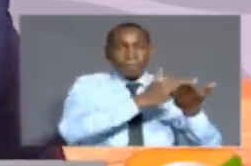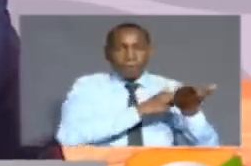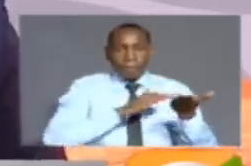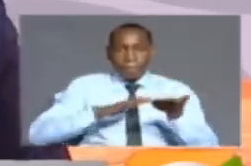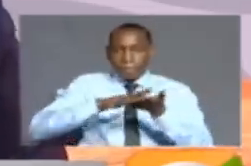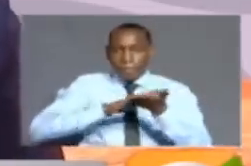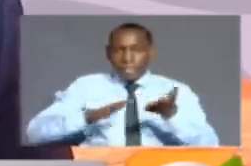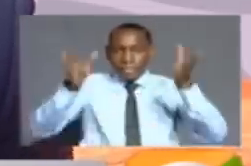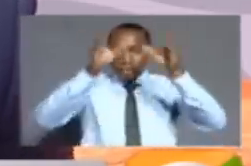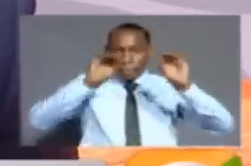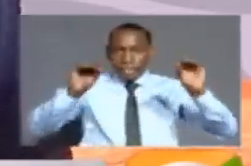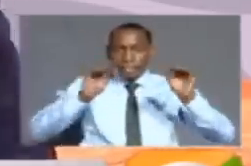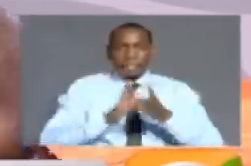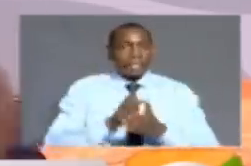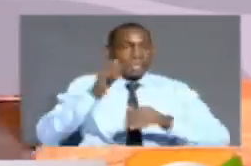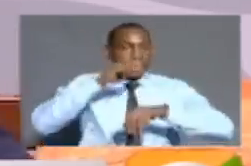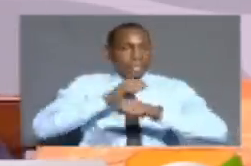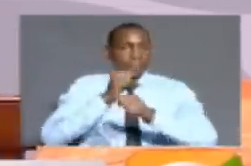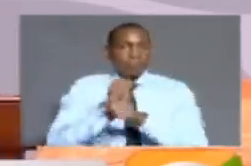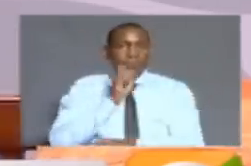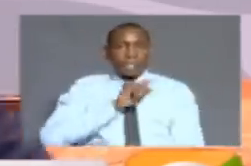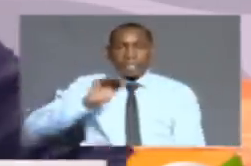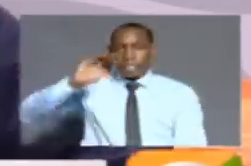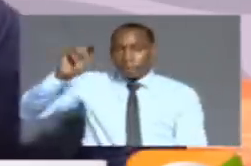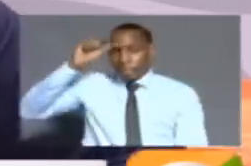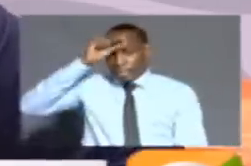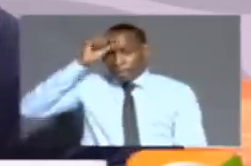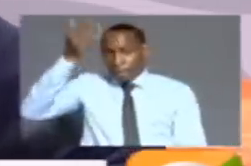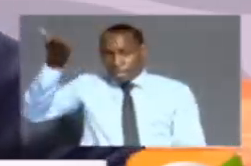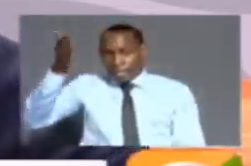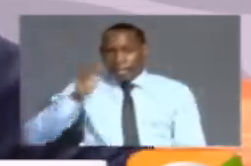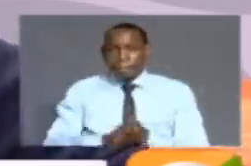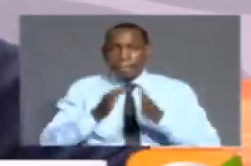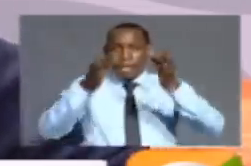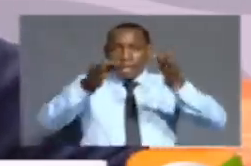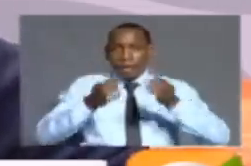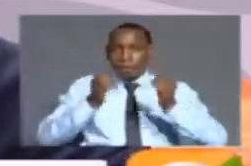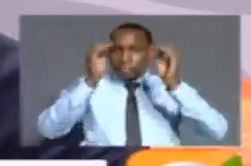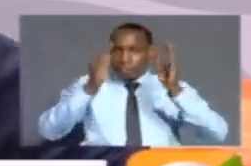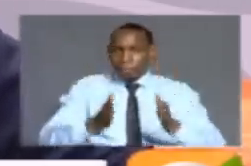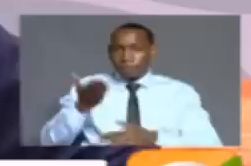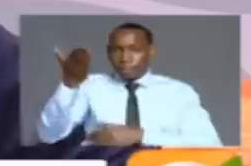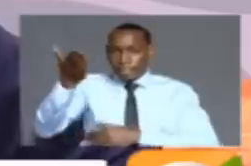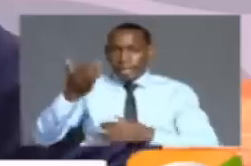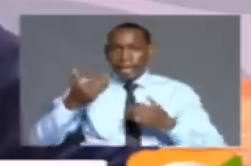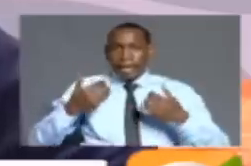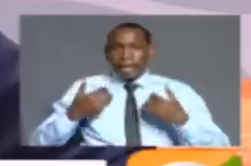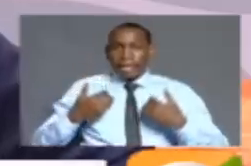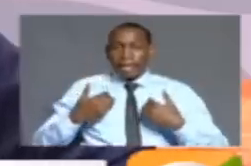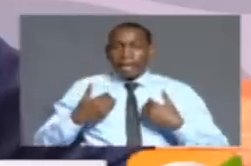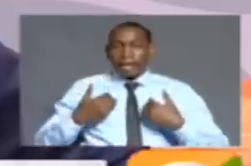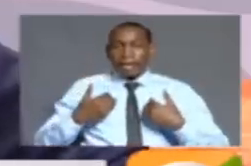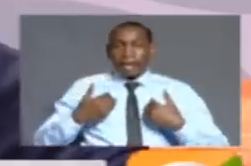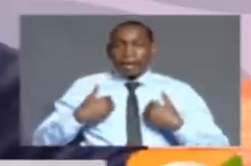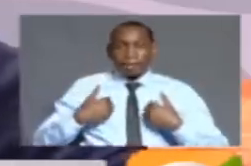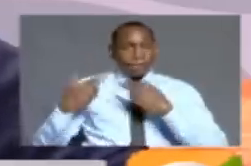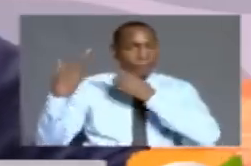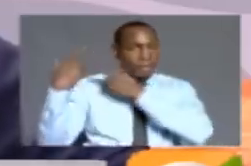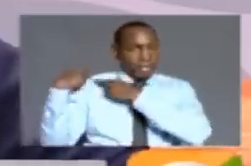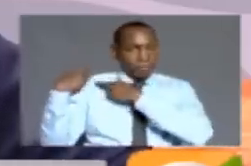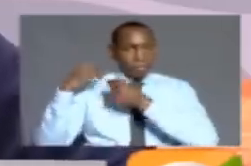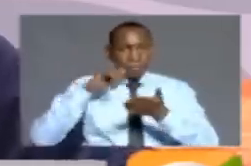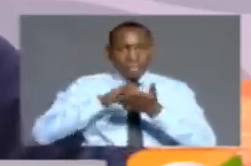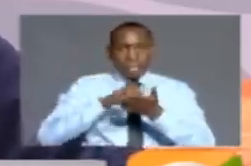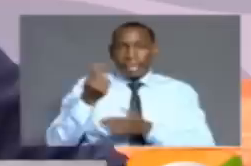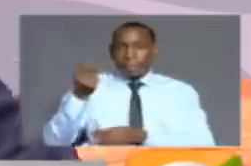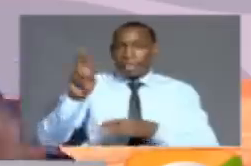budgets. When they do that, in the county government, the accounting officers we have there who have got the fiduciary duty to ensure that the